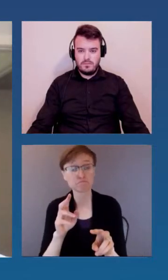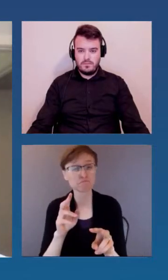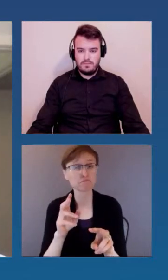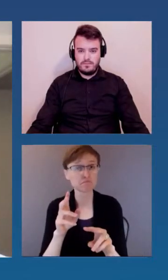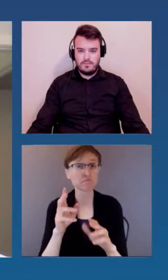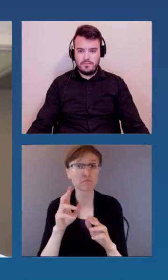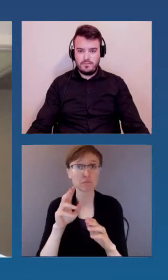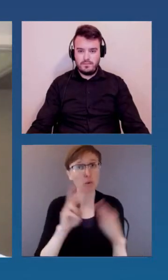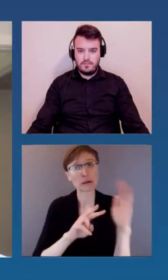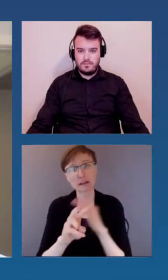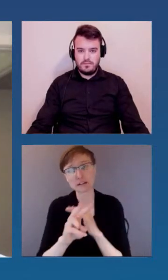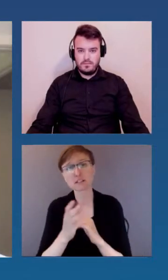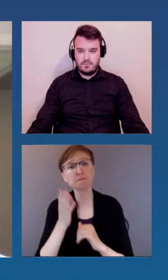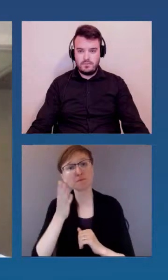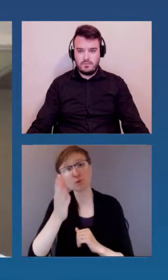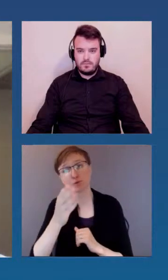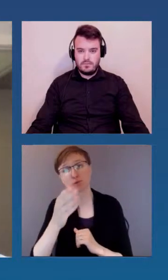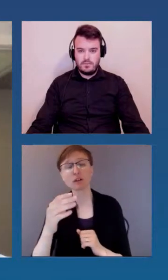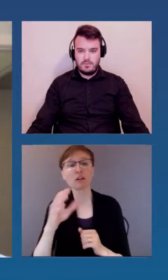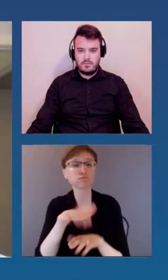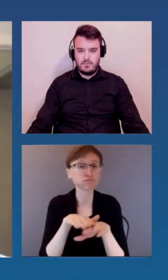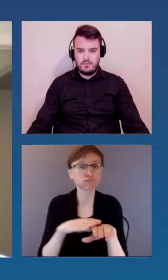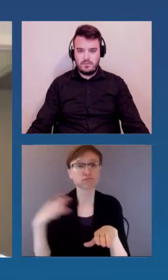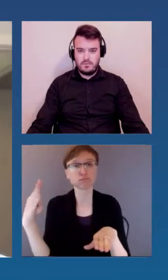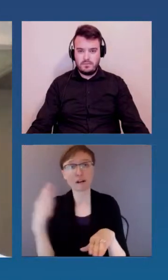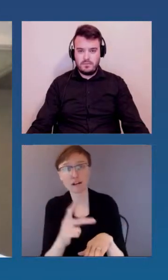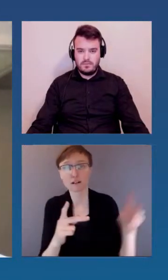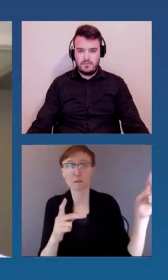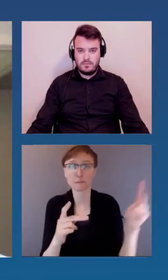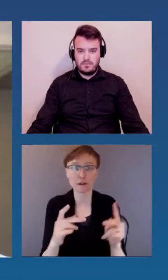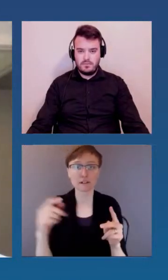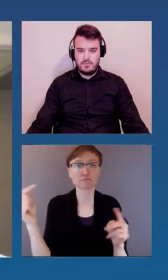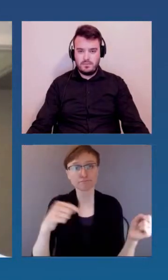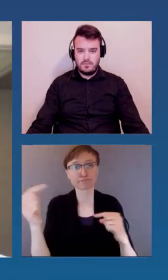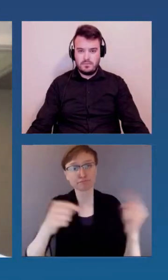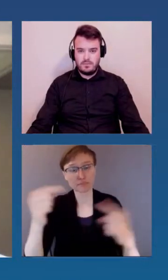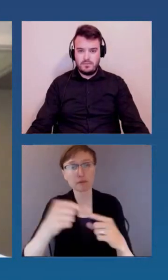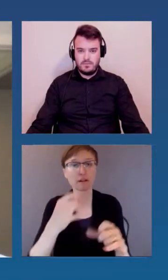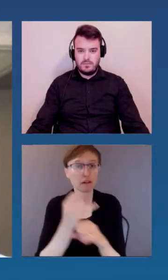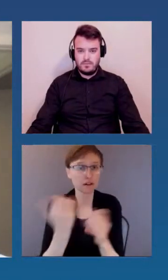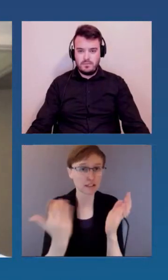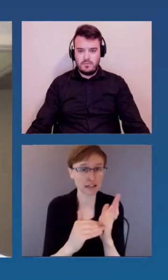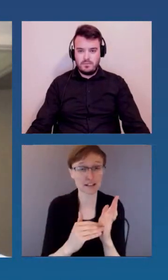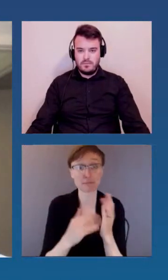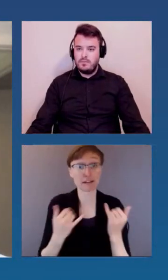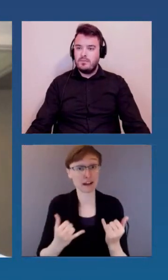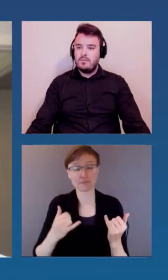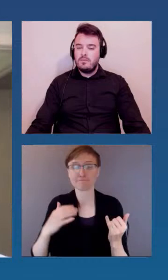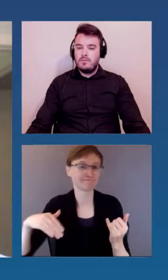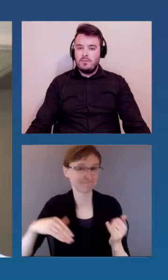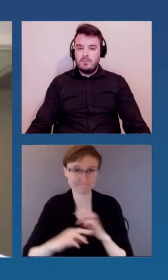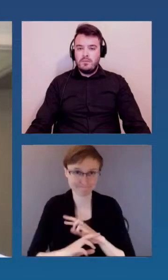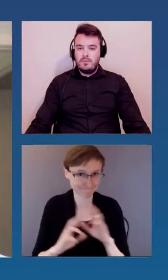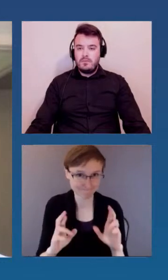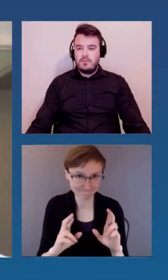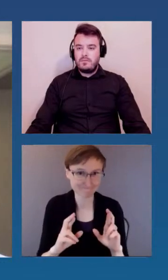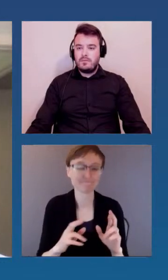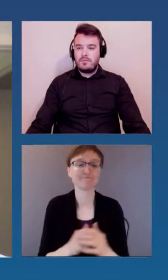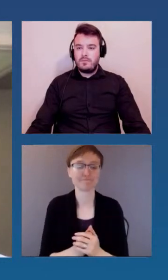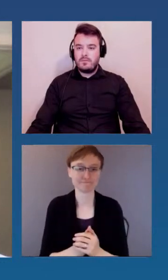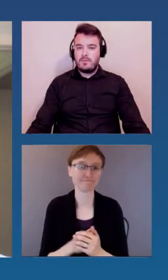line who've been putting these measures and safeguards in place. This week, we'll be communicating very intensively